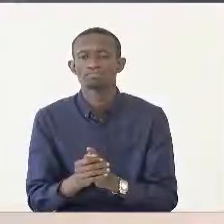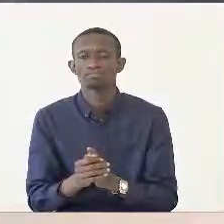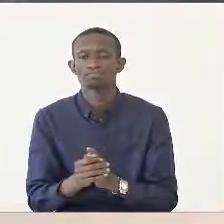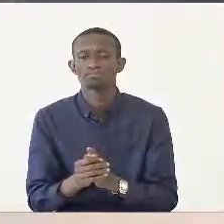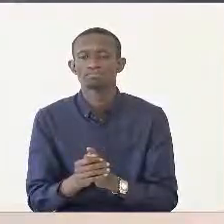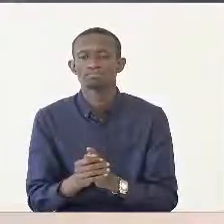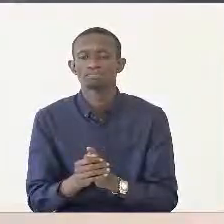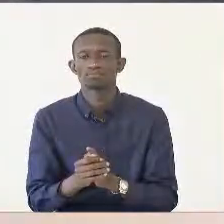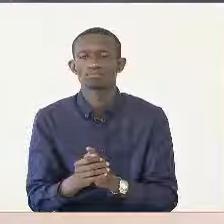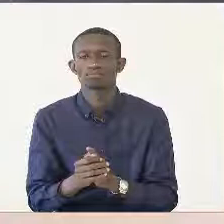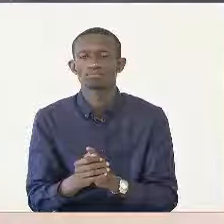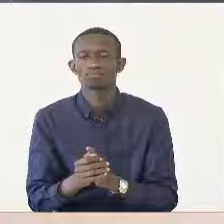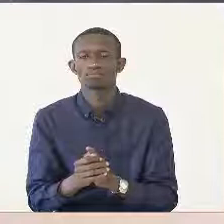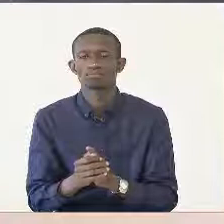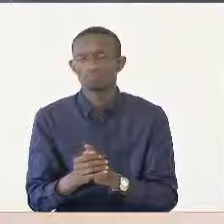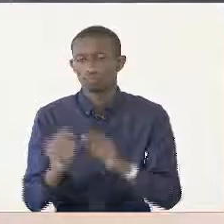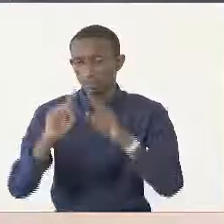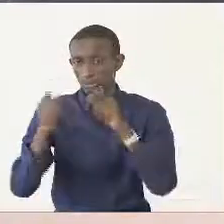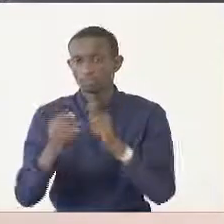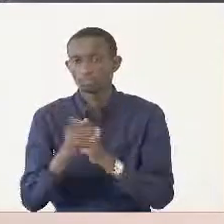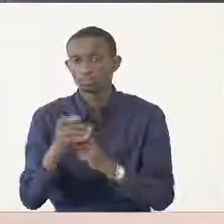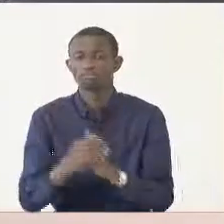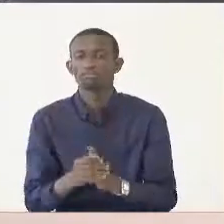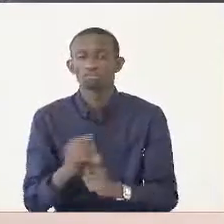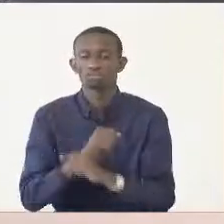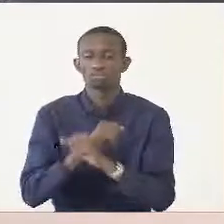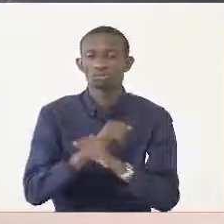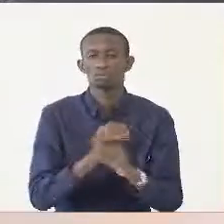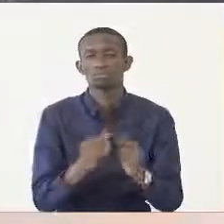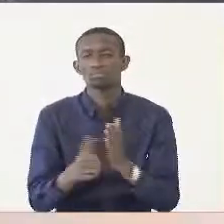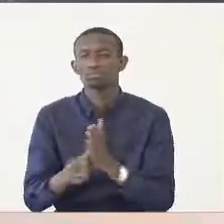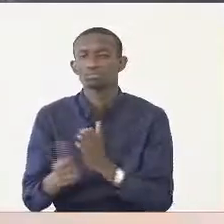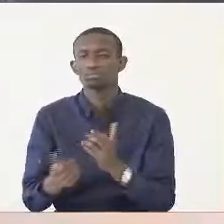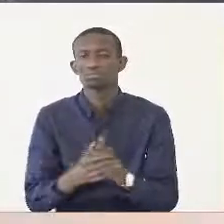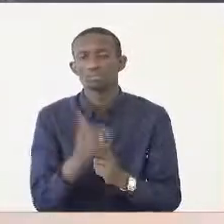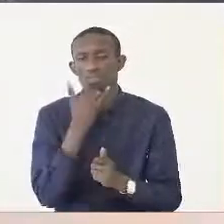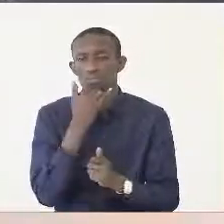let's use the parentheses, you know, now to avoid some